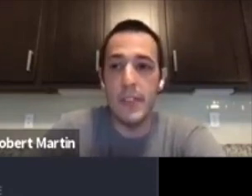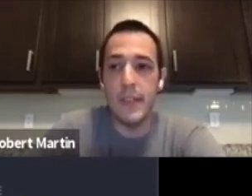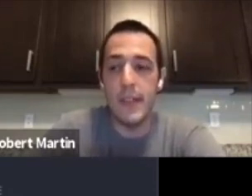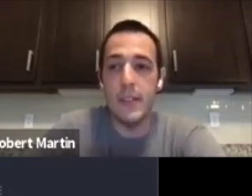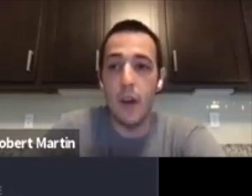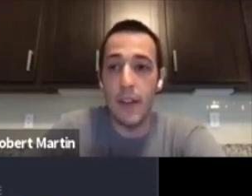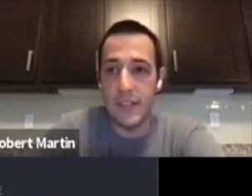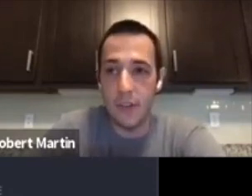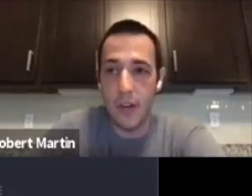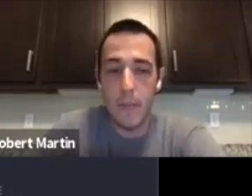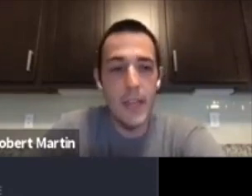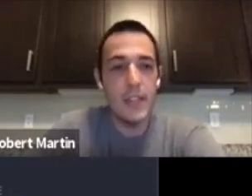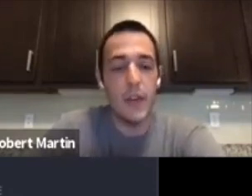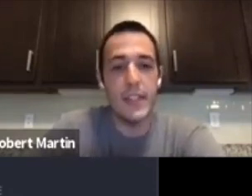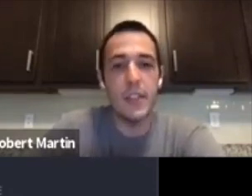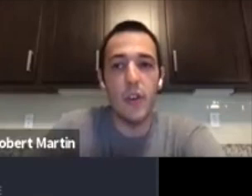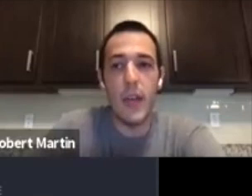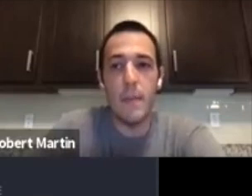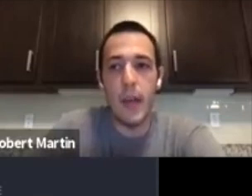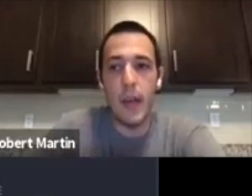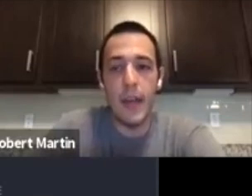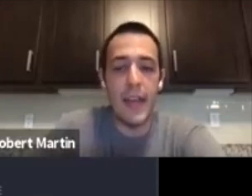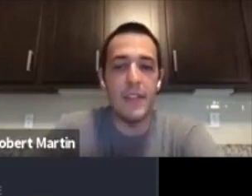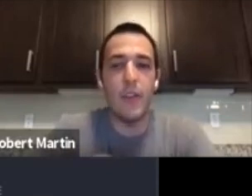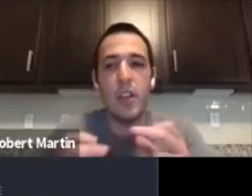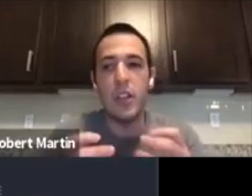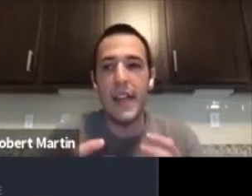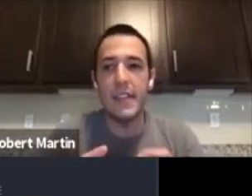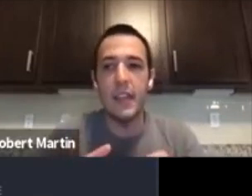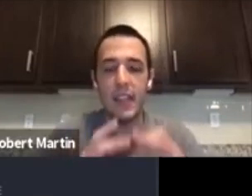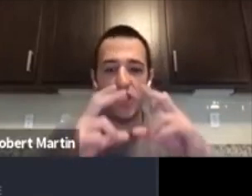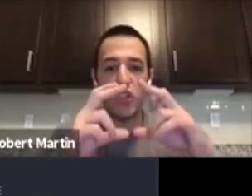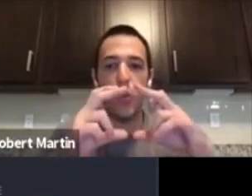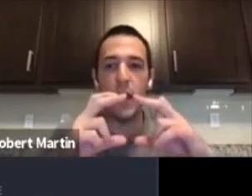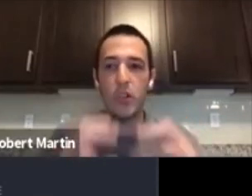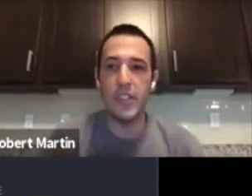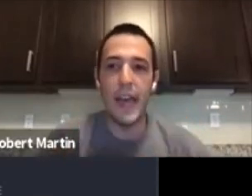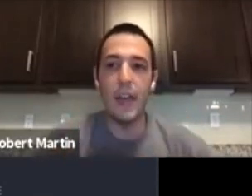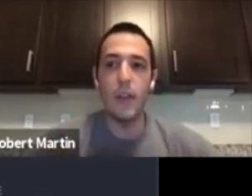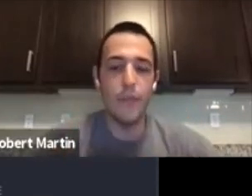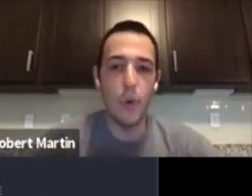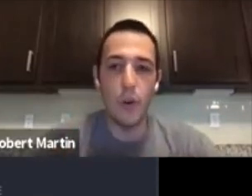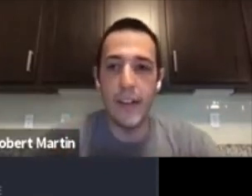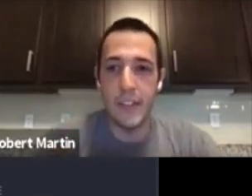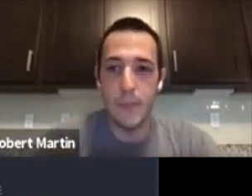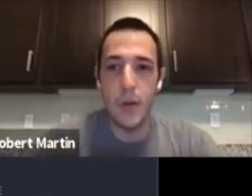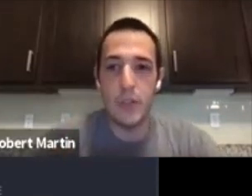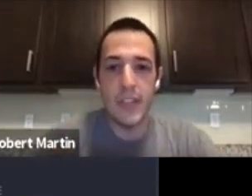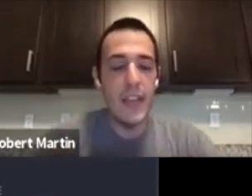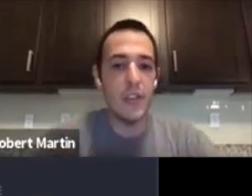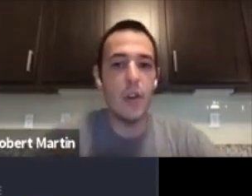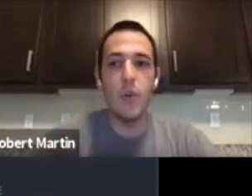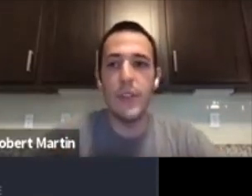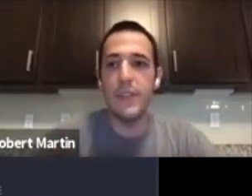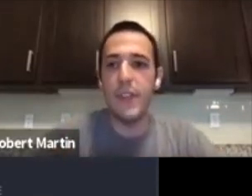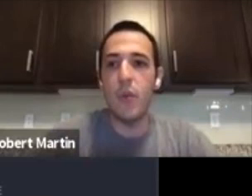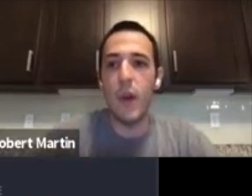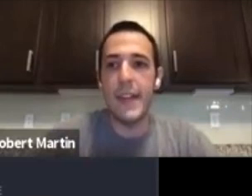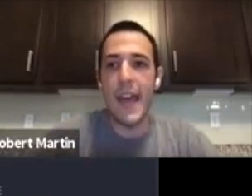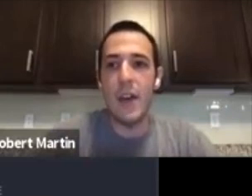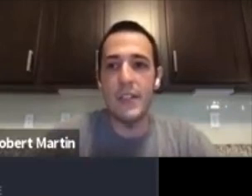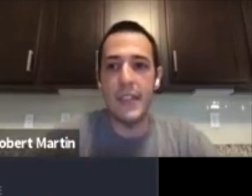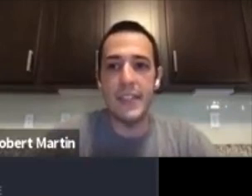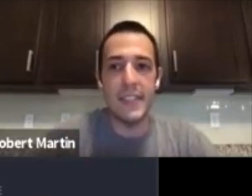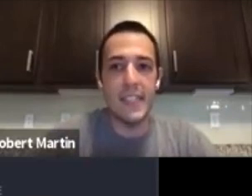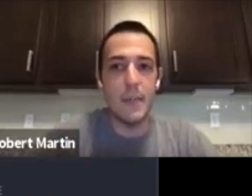to be posting this on Instagram. So Instagram has a very classic square style for its posts. So this video